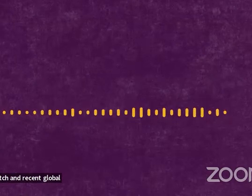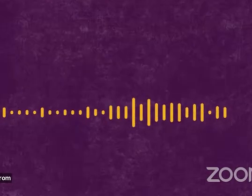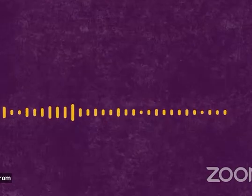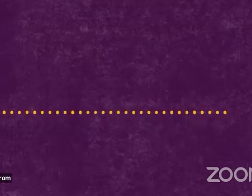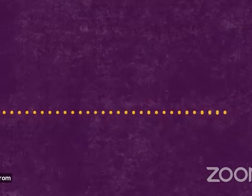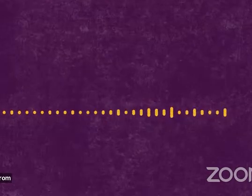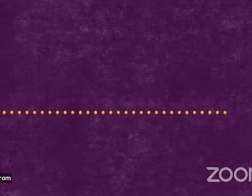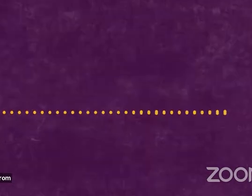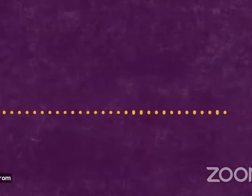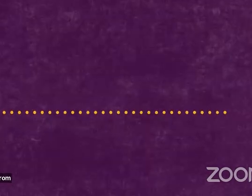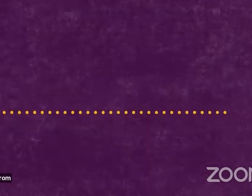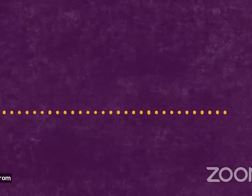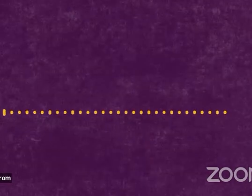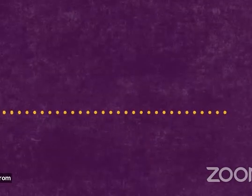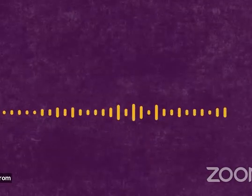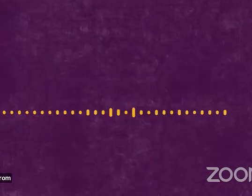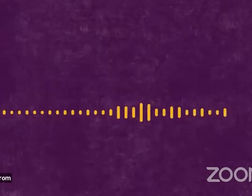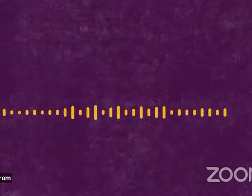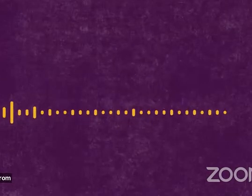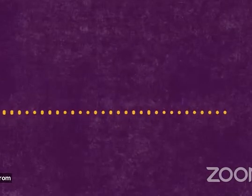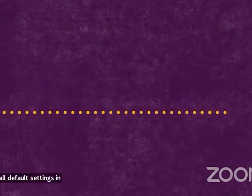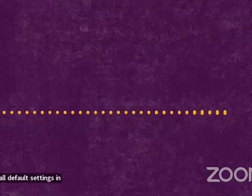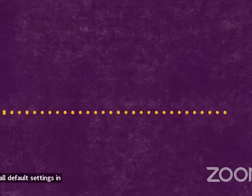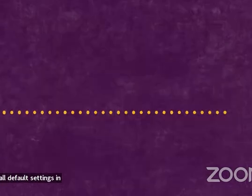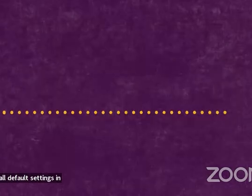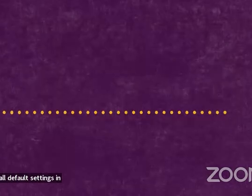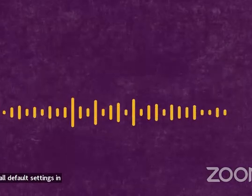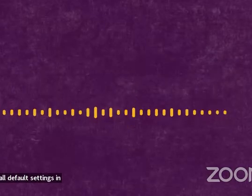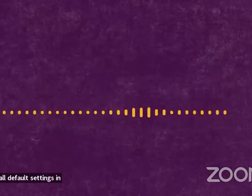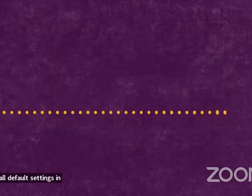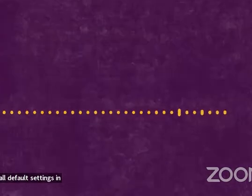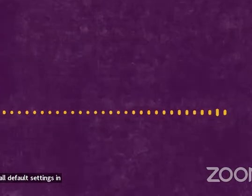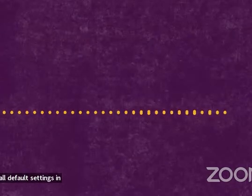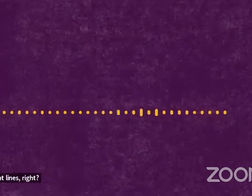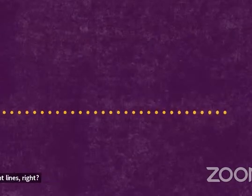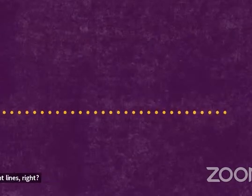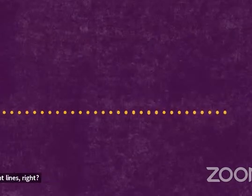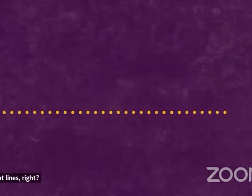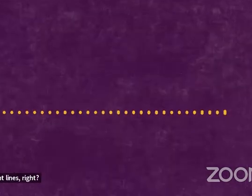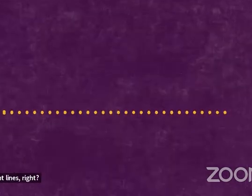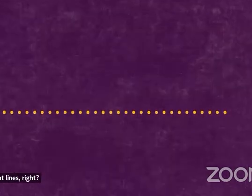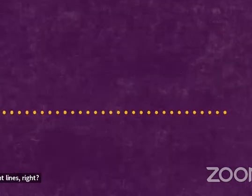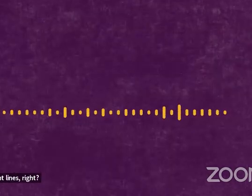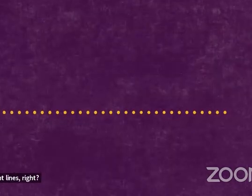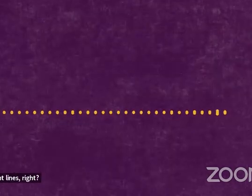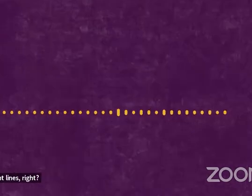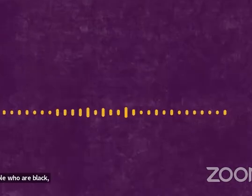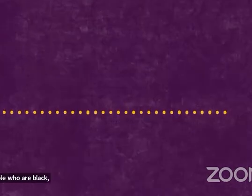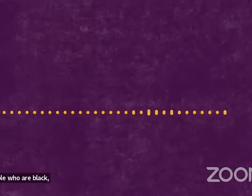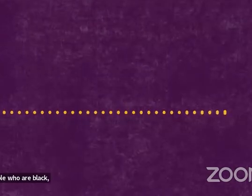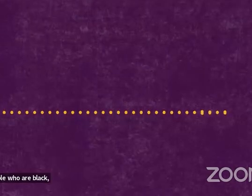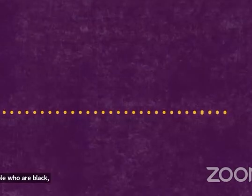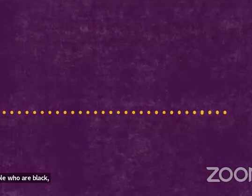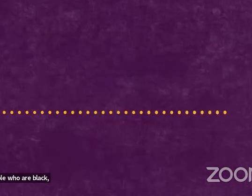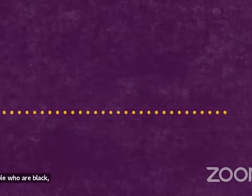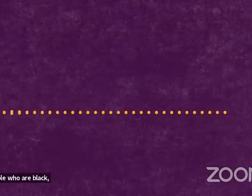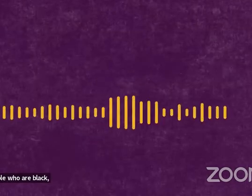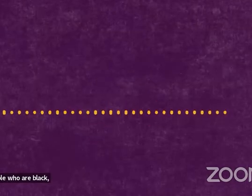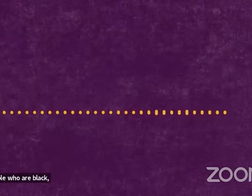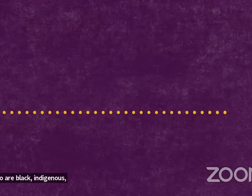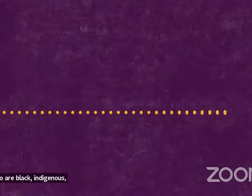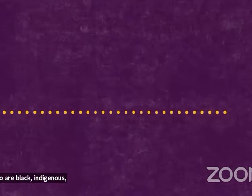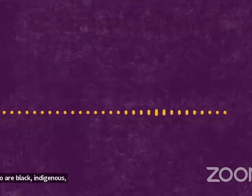to the front lines right people on the ground people who are black indigenous people who are in communities